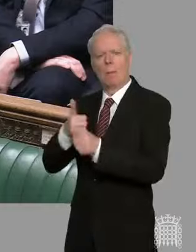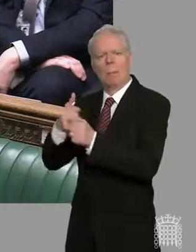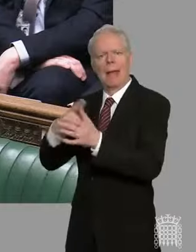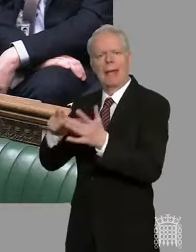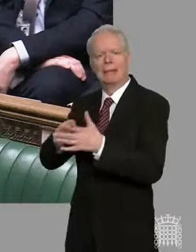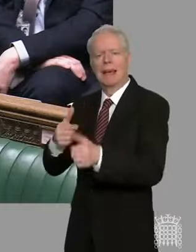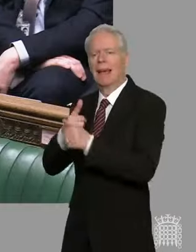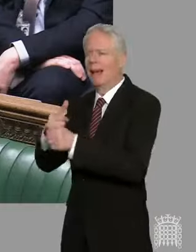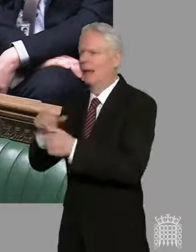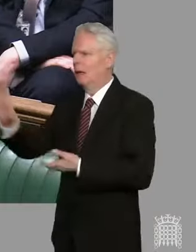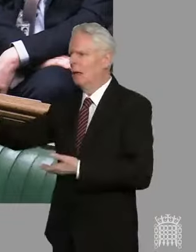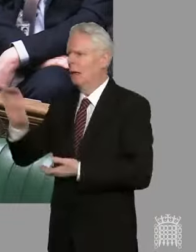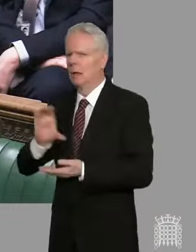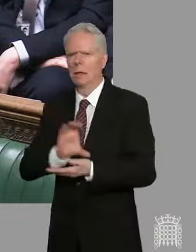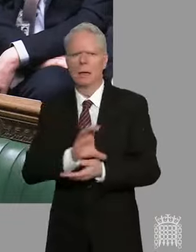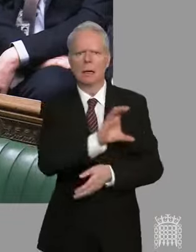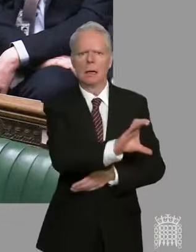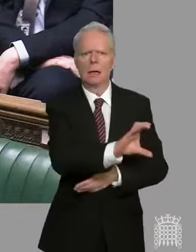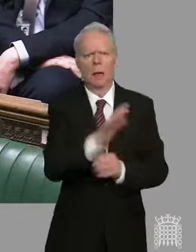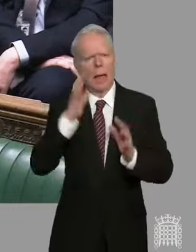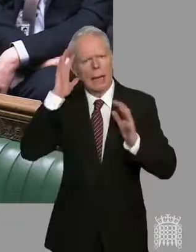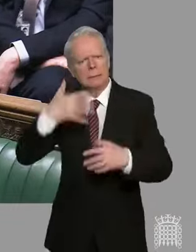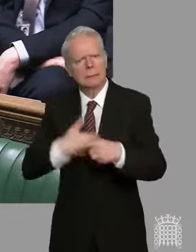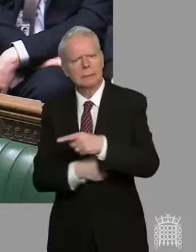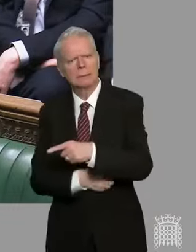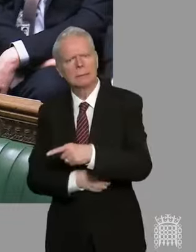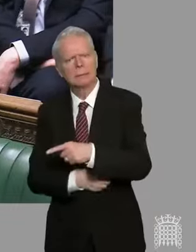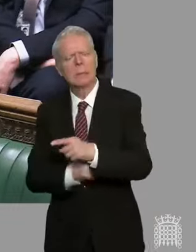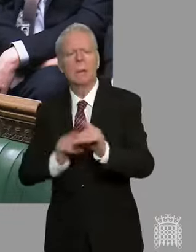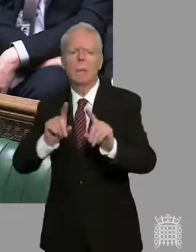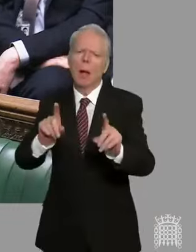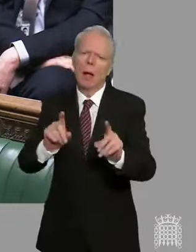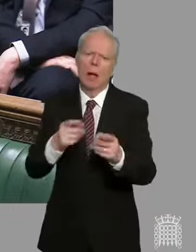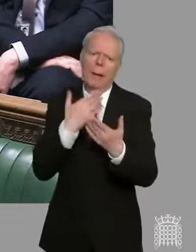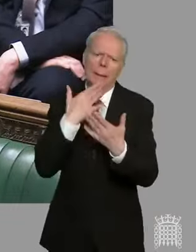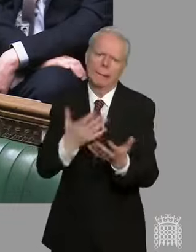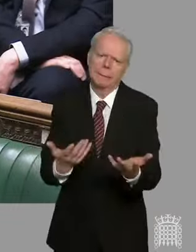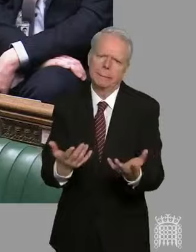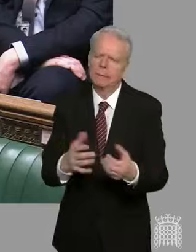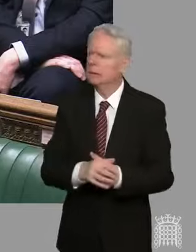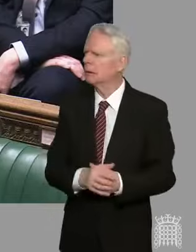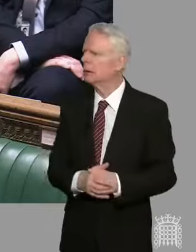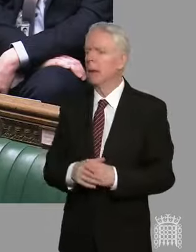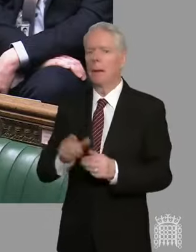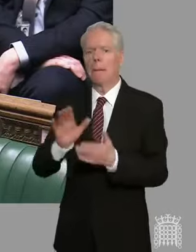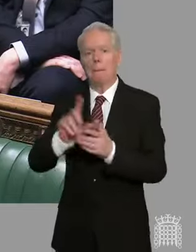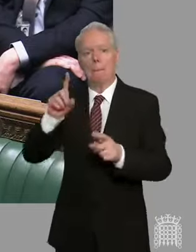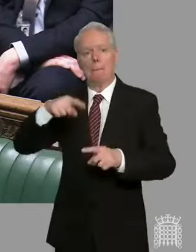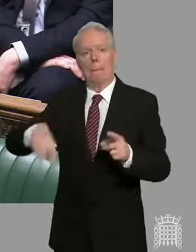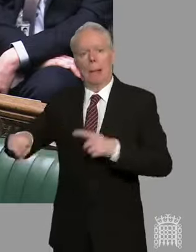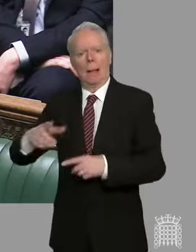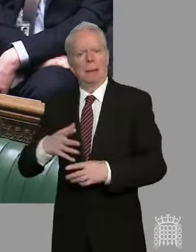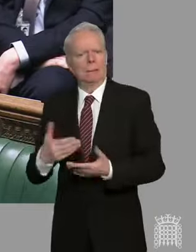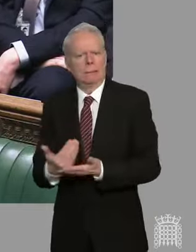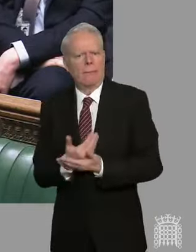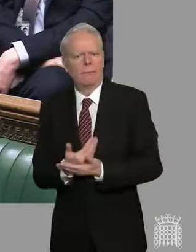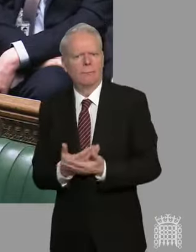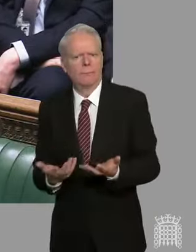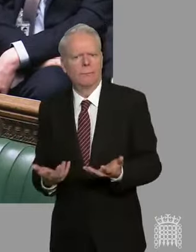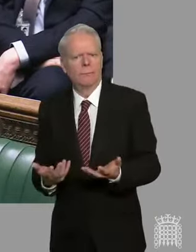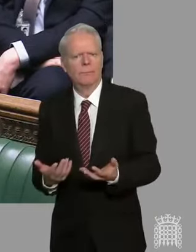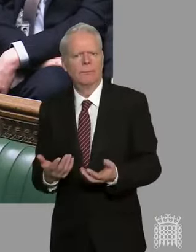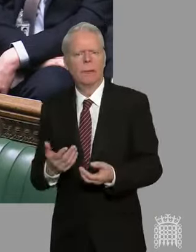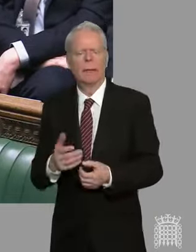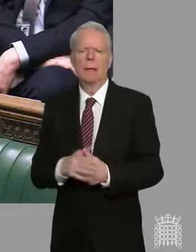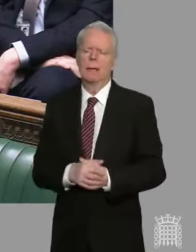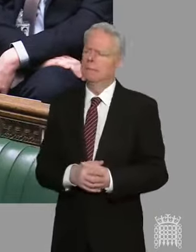because the desperation and the poverty that so often leads to warfare